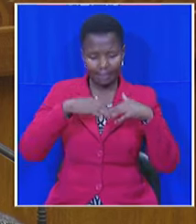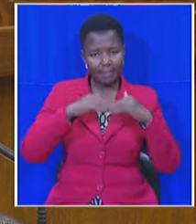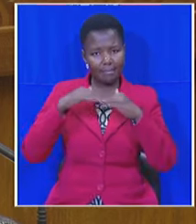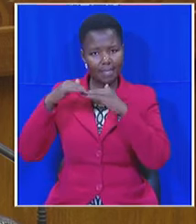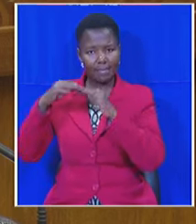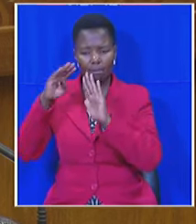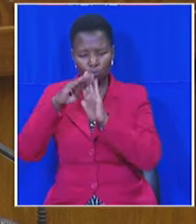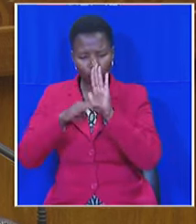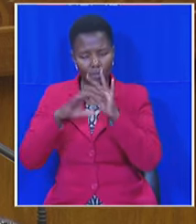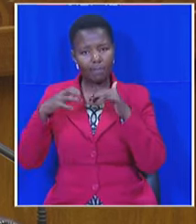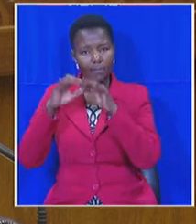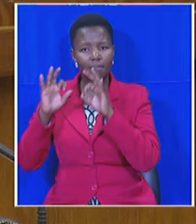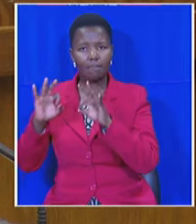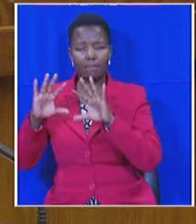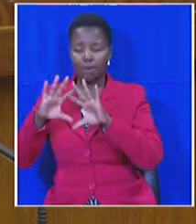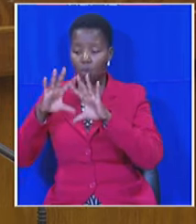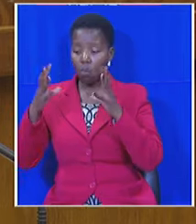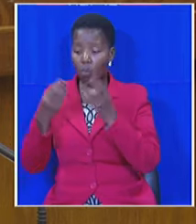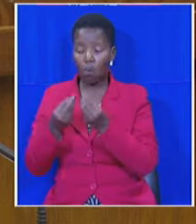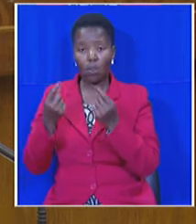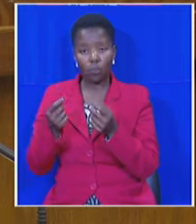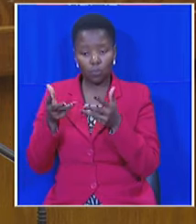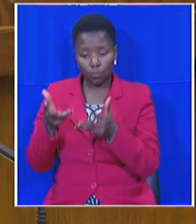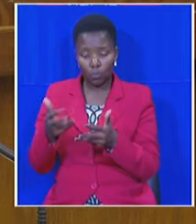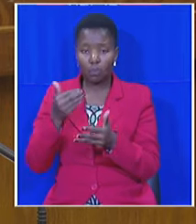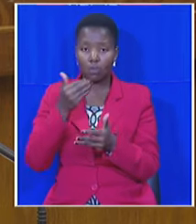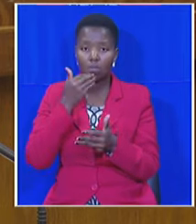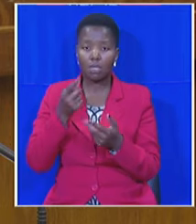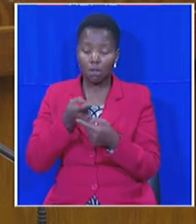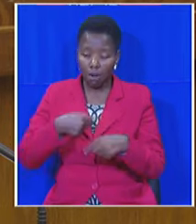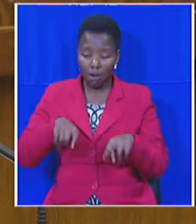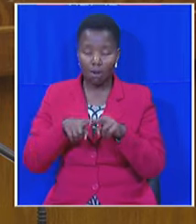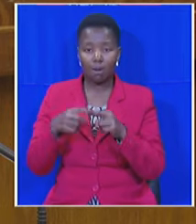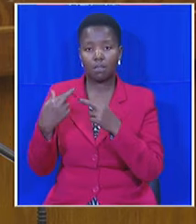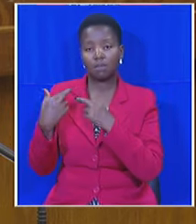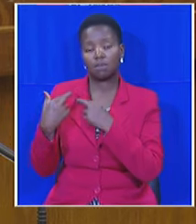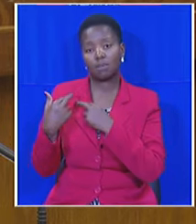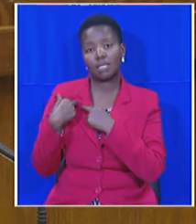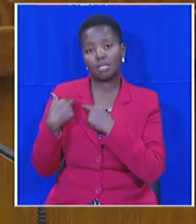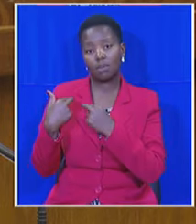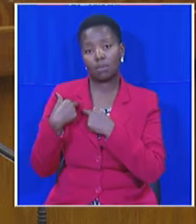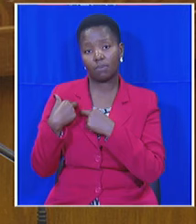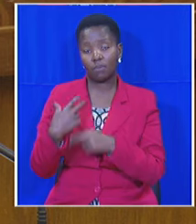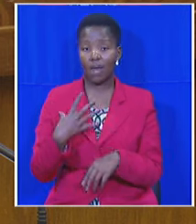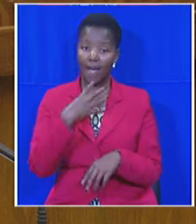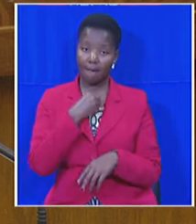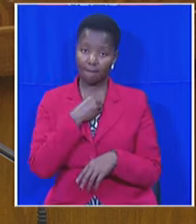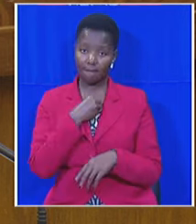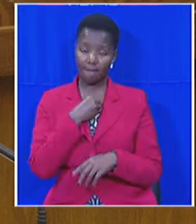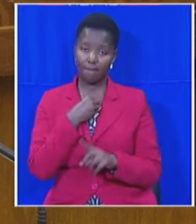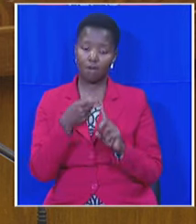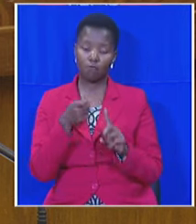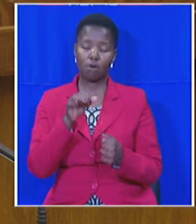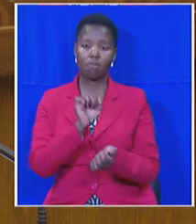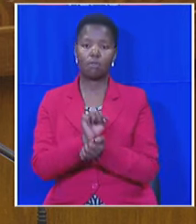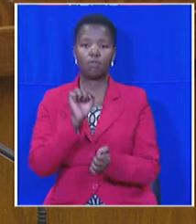programs. All this is done to fulfill our historic responsibility bequeathed upon us by the Freedom Charter